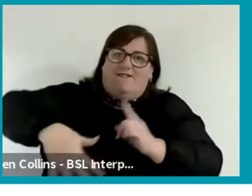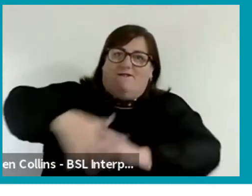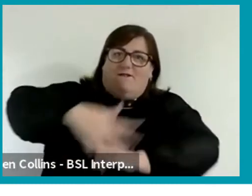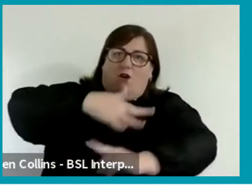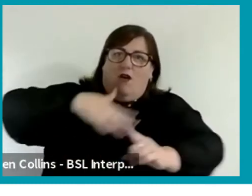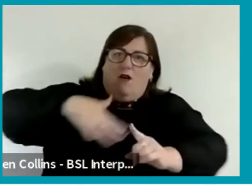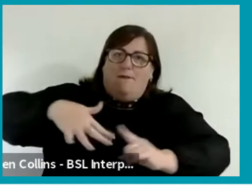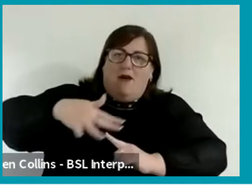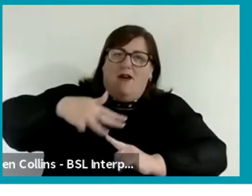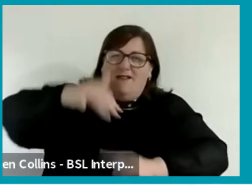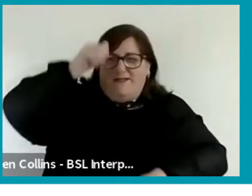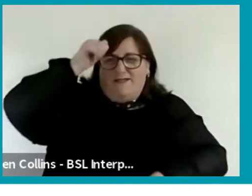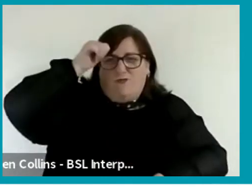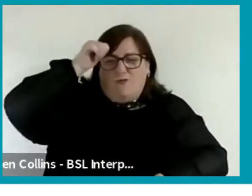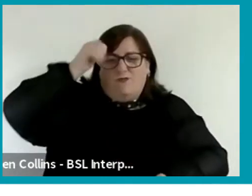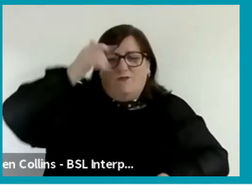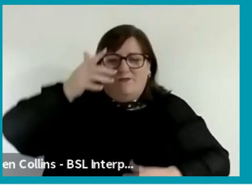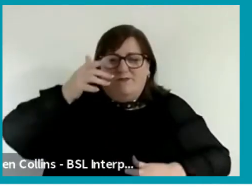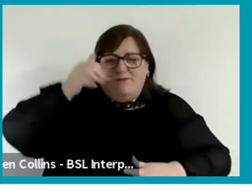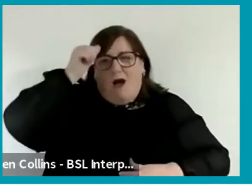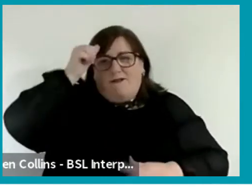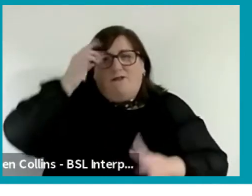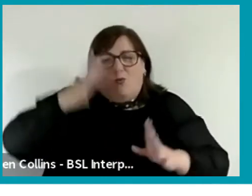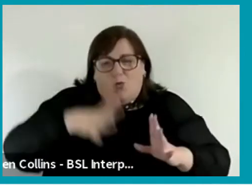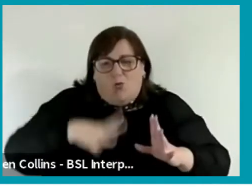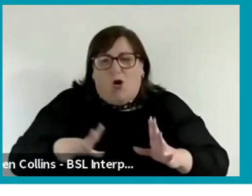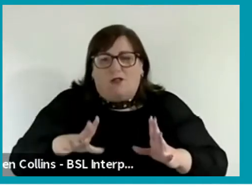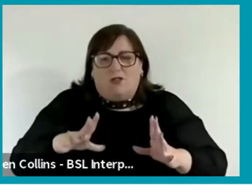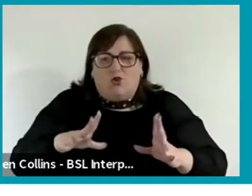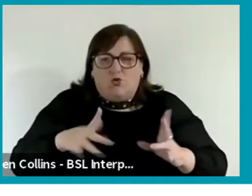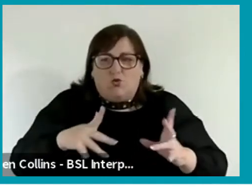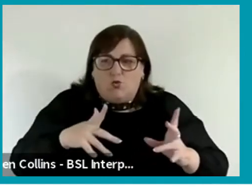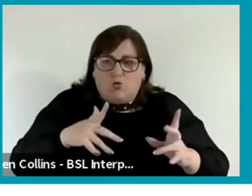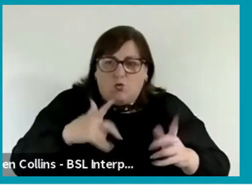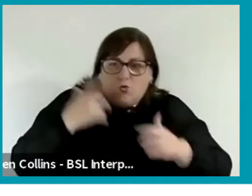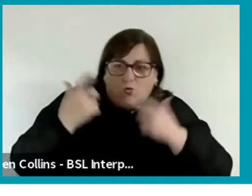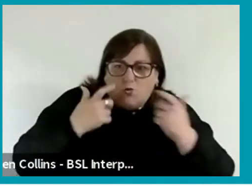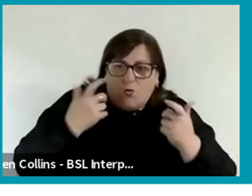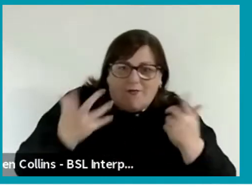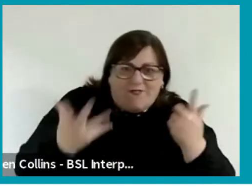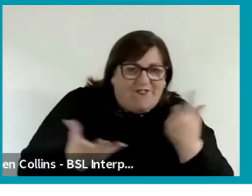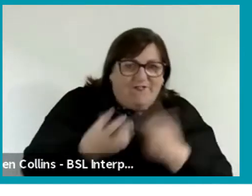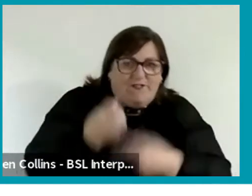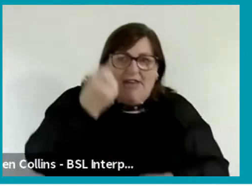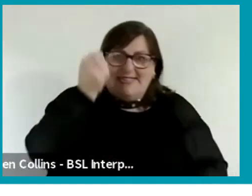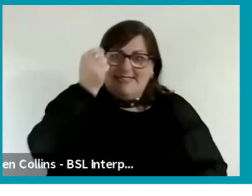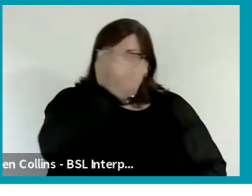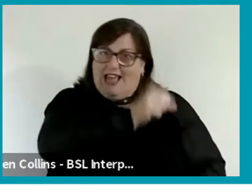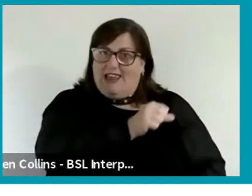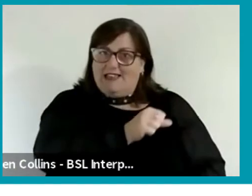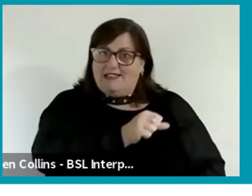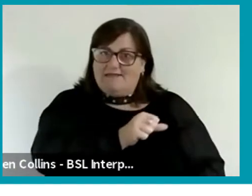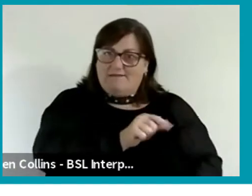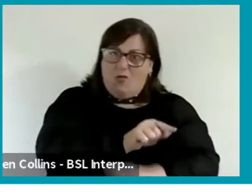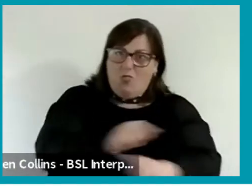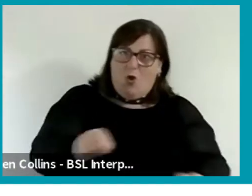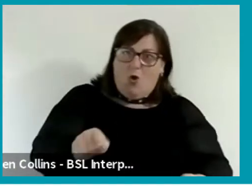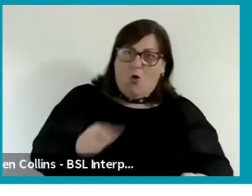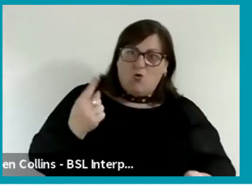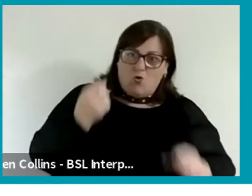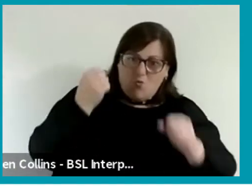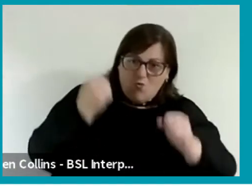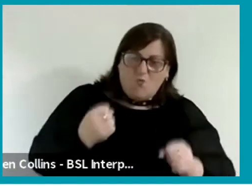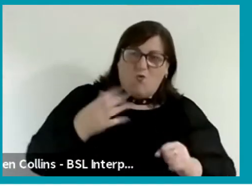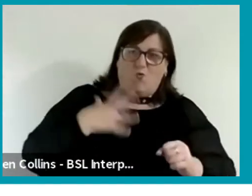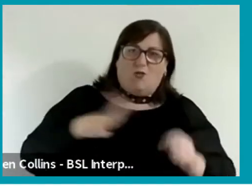be uncovering talent wherever we can, and people that are driven and want to succeed at a high level, that